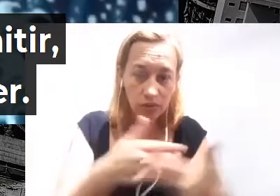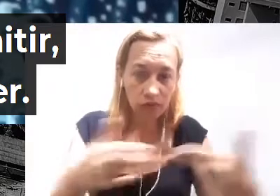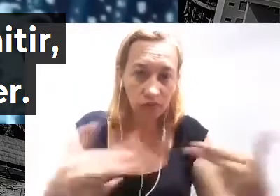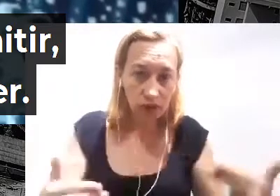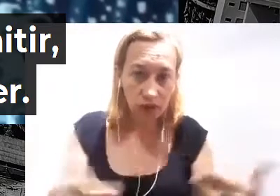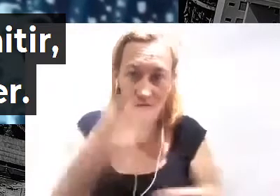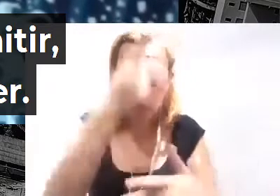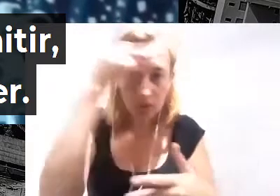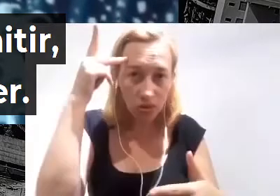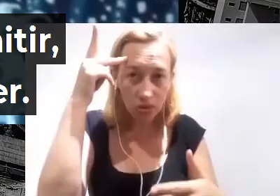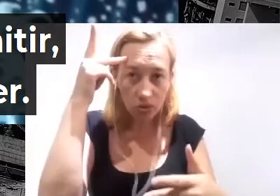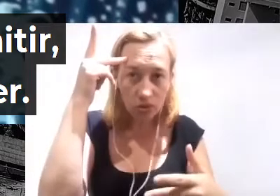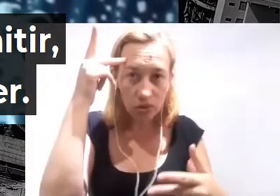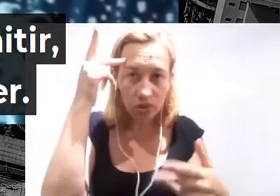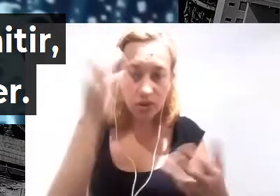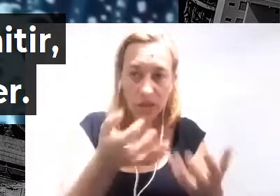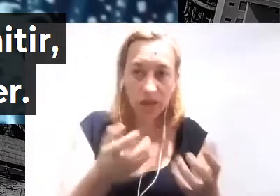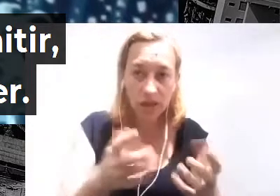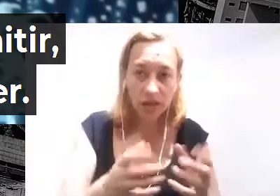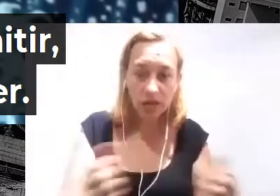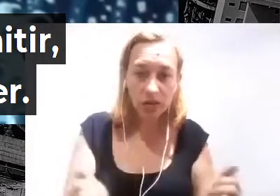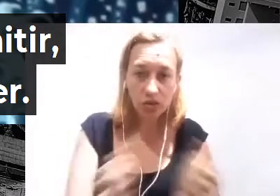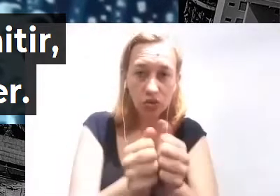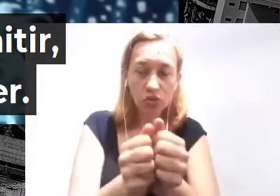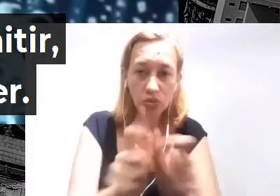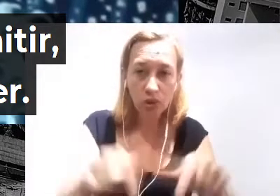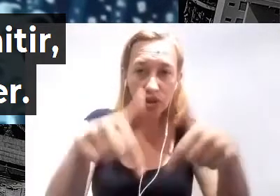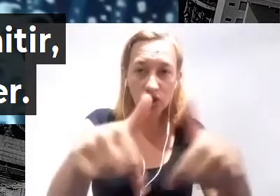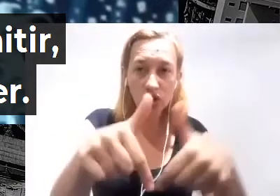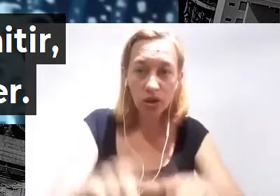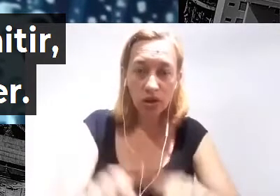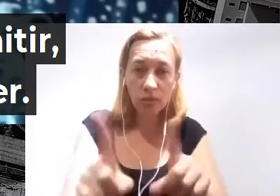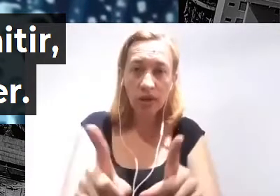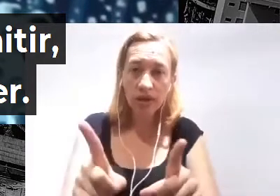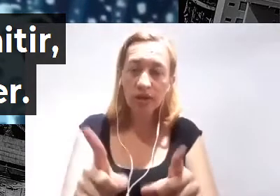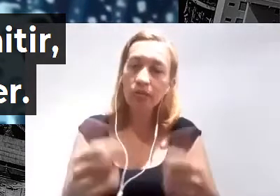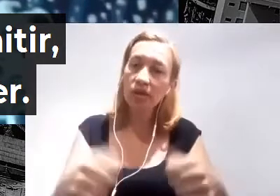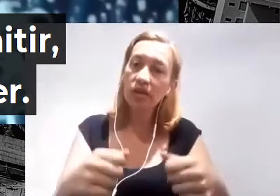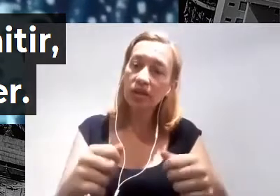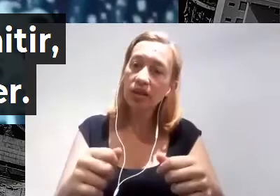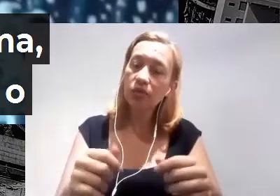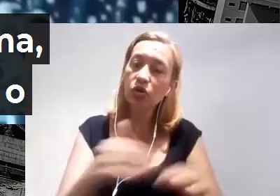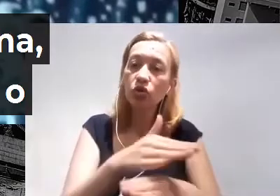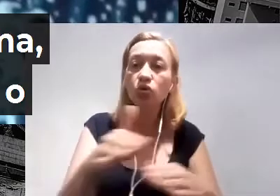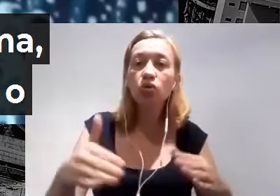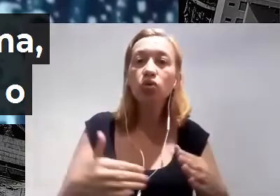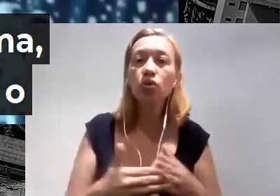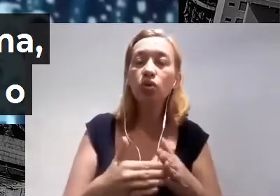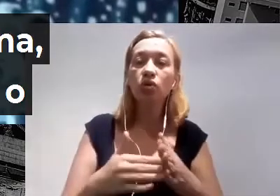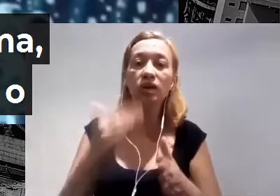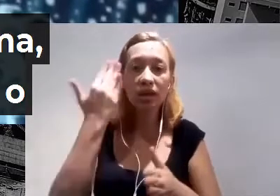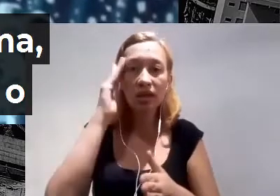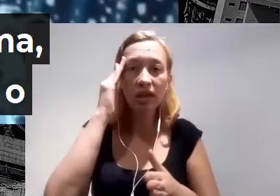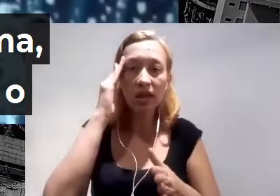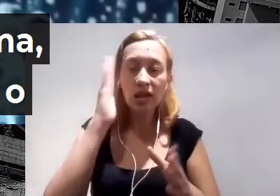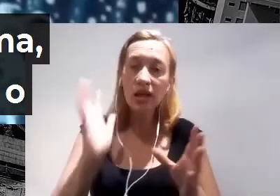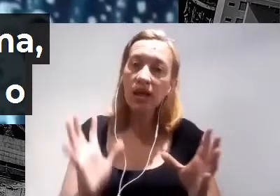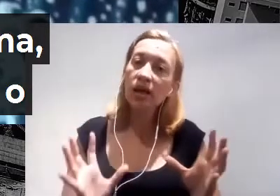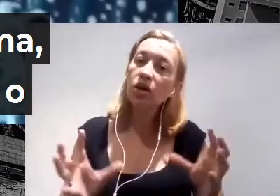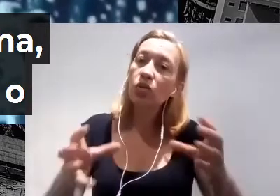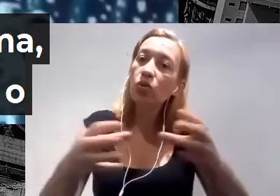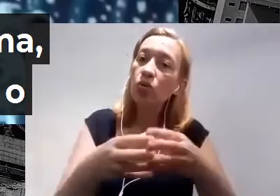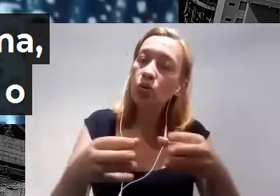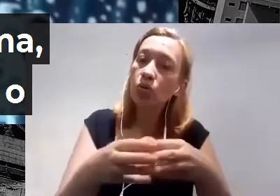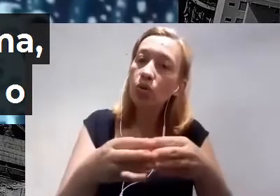just admit it. Collective action is easier to talk about than to do. It's really hard to do in practice.